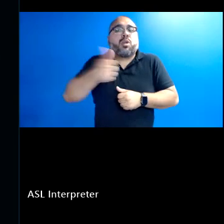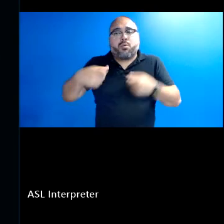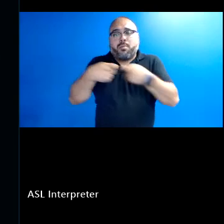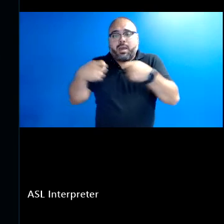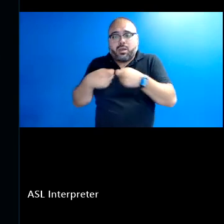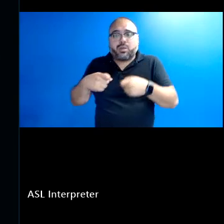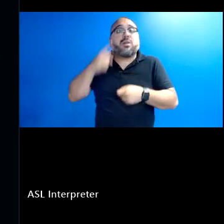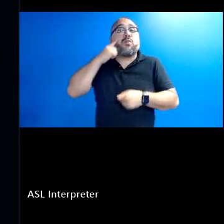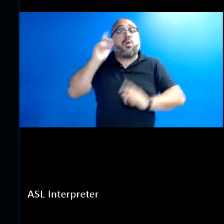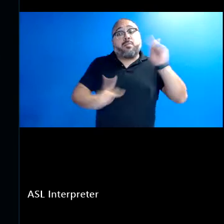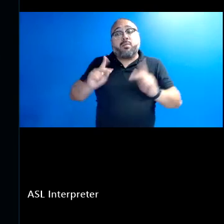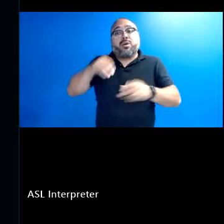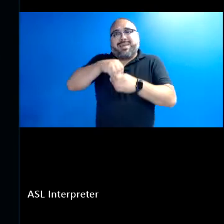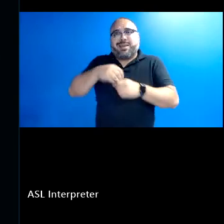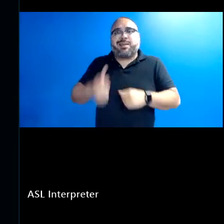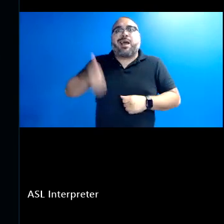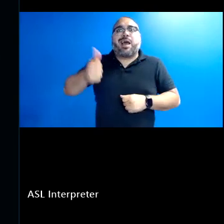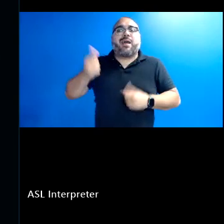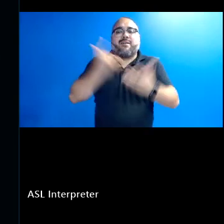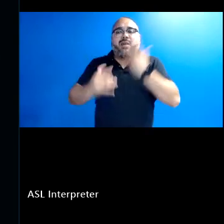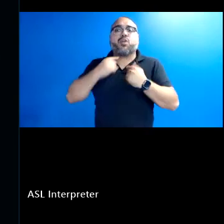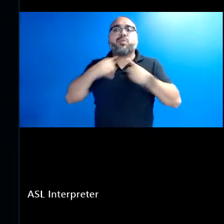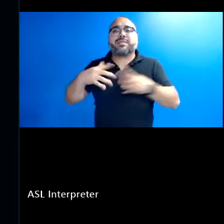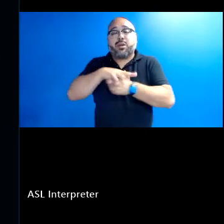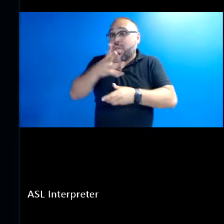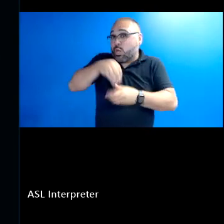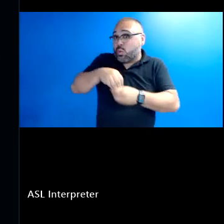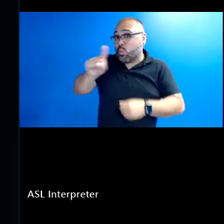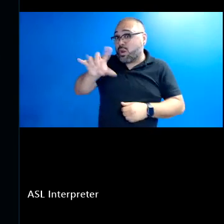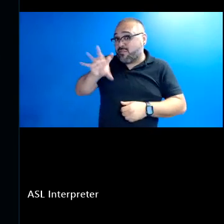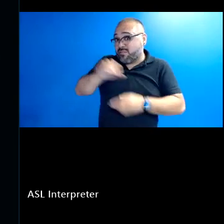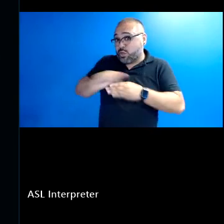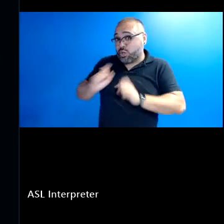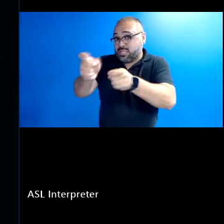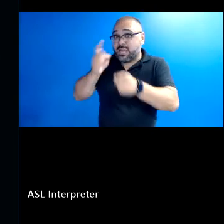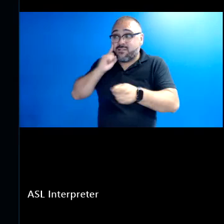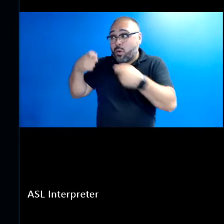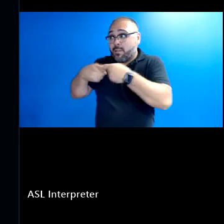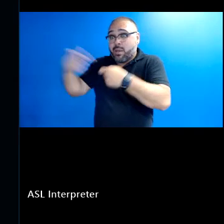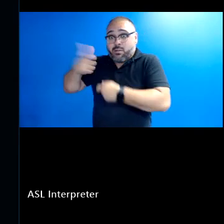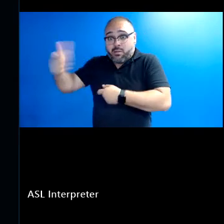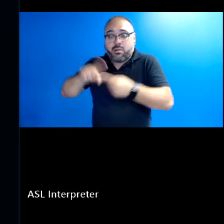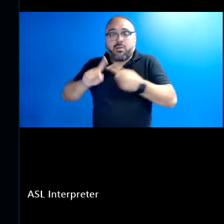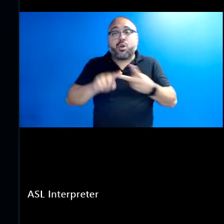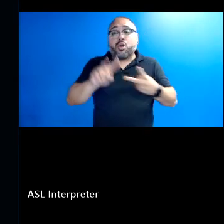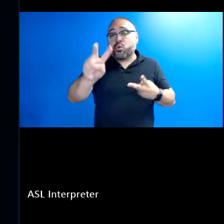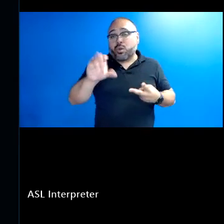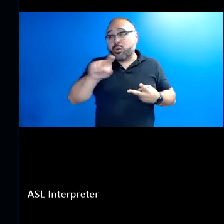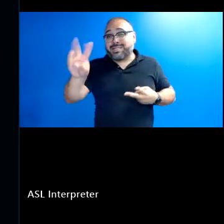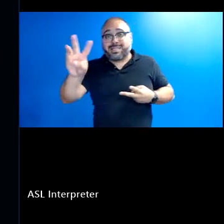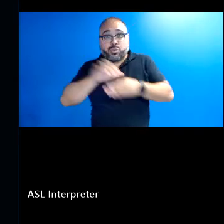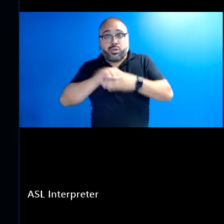risk areas, including $150 for portable batteries, $200 to up to $600 for